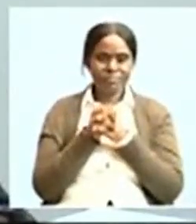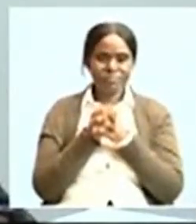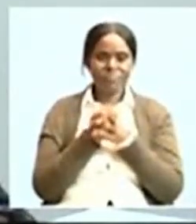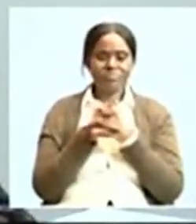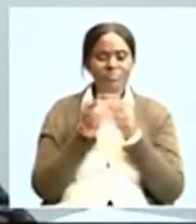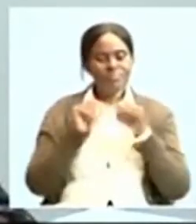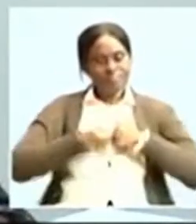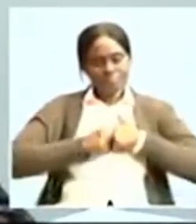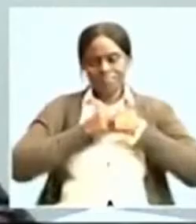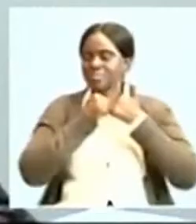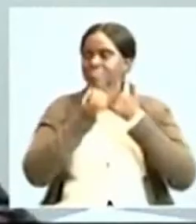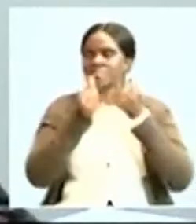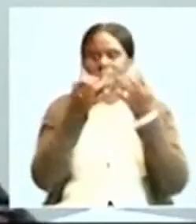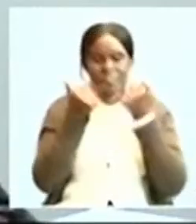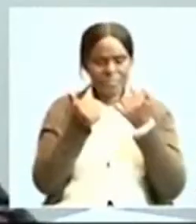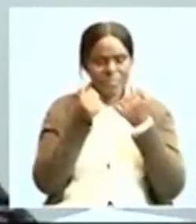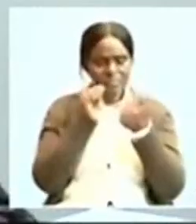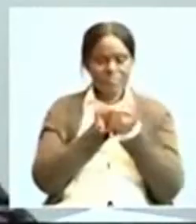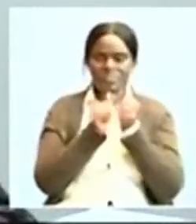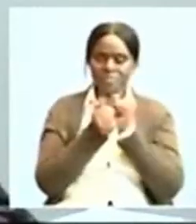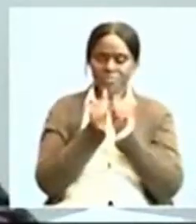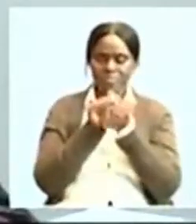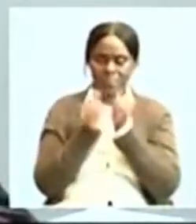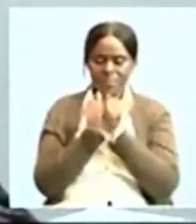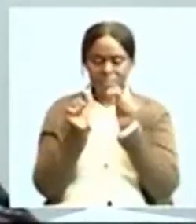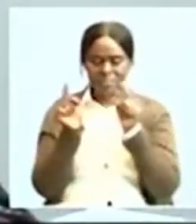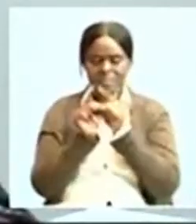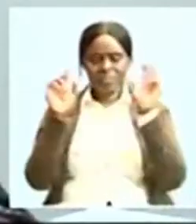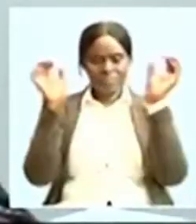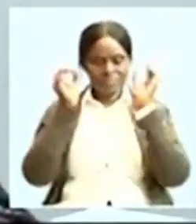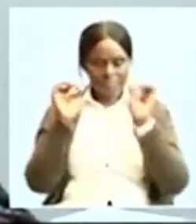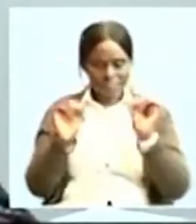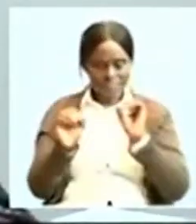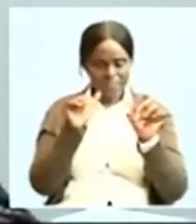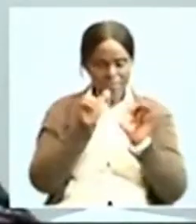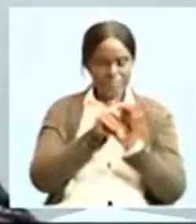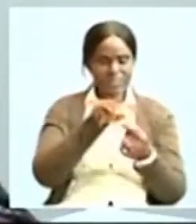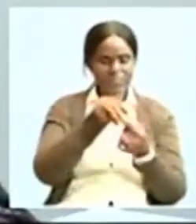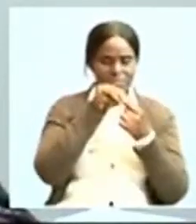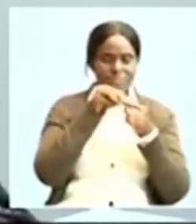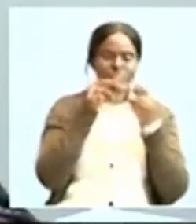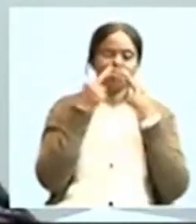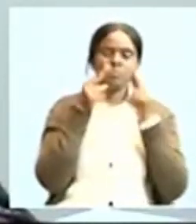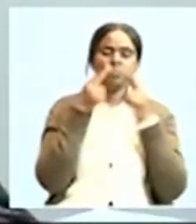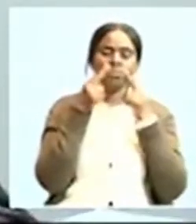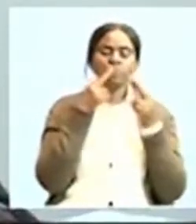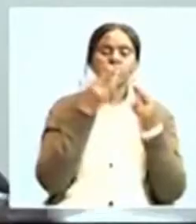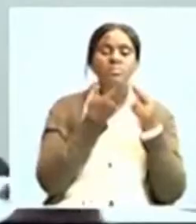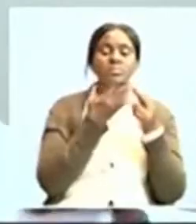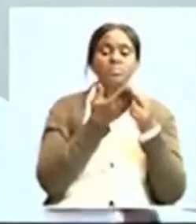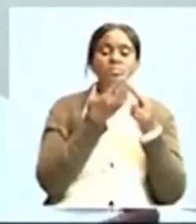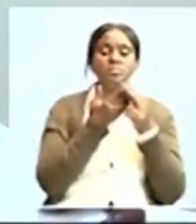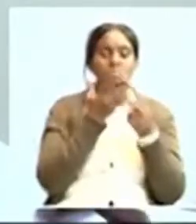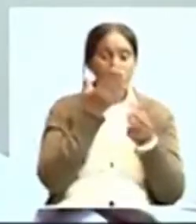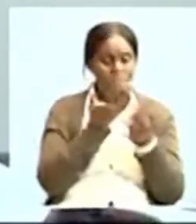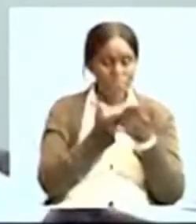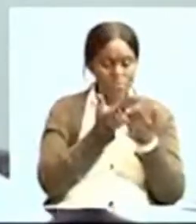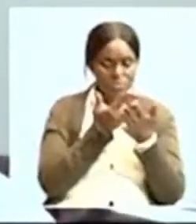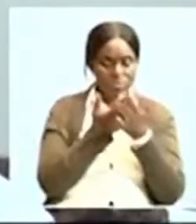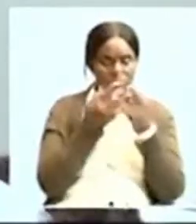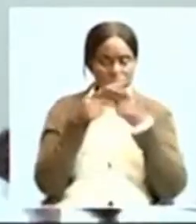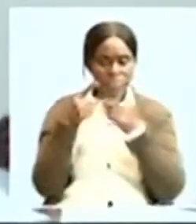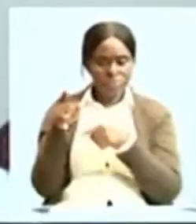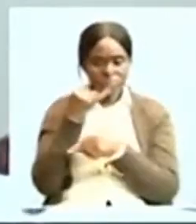is we don't want queries. We want 0 queries on specific findings. These